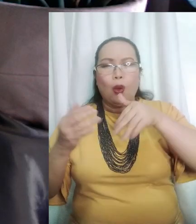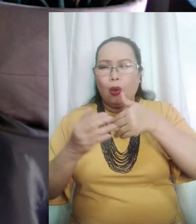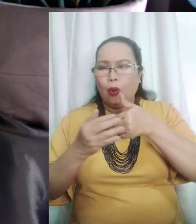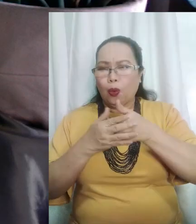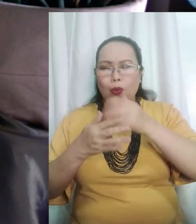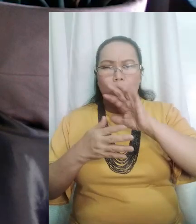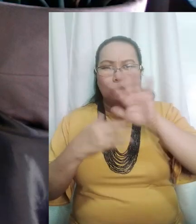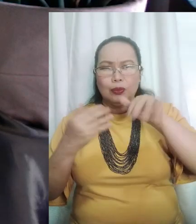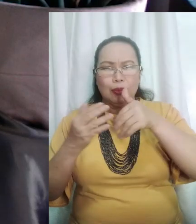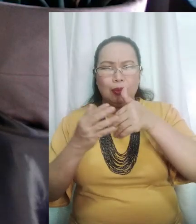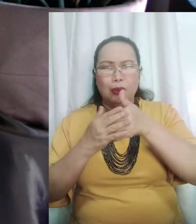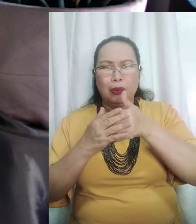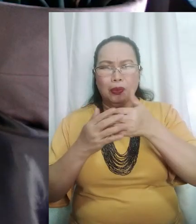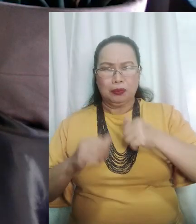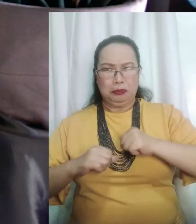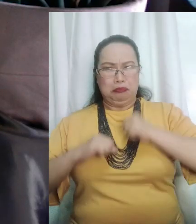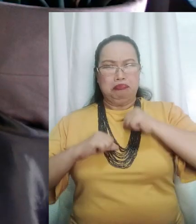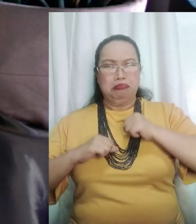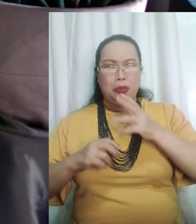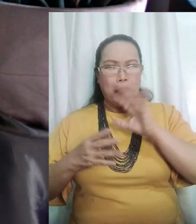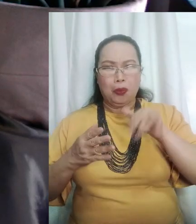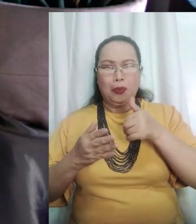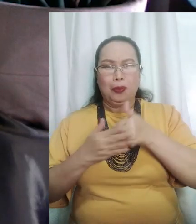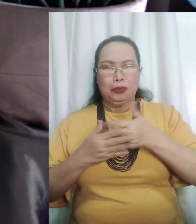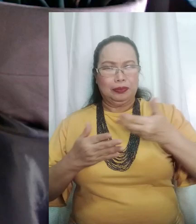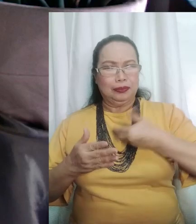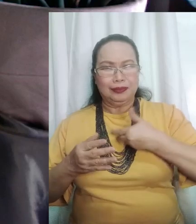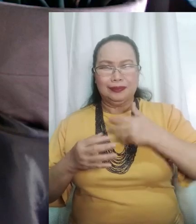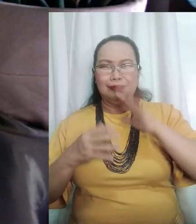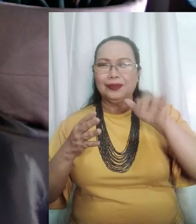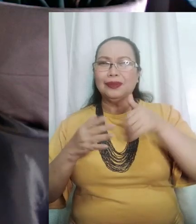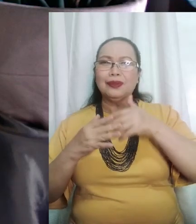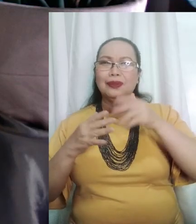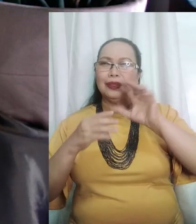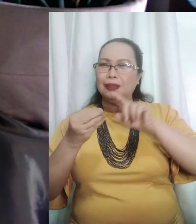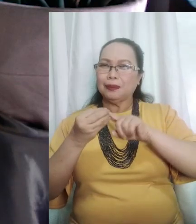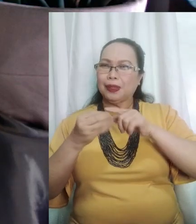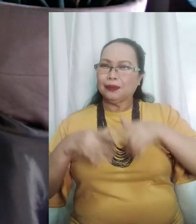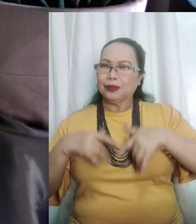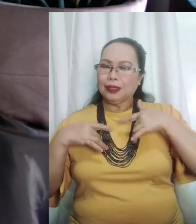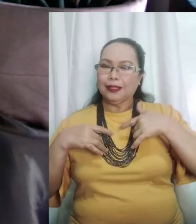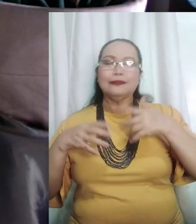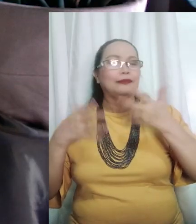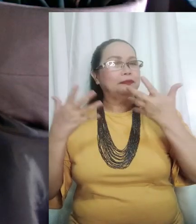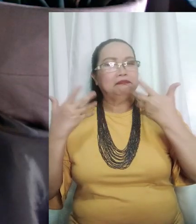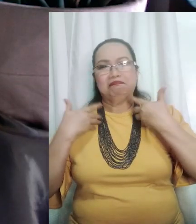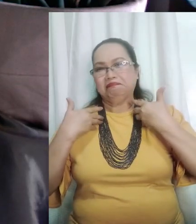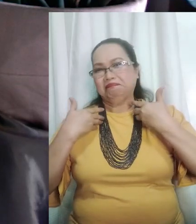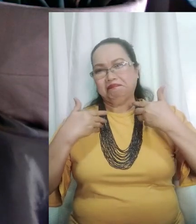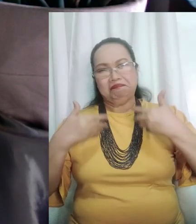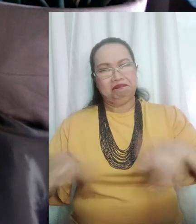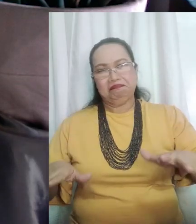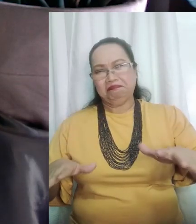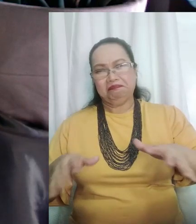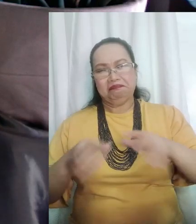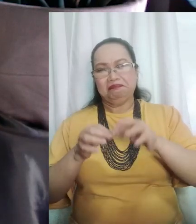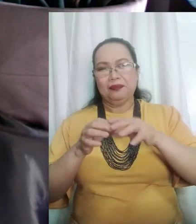And of all he took a grip on for life. Instead, as he let them